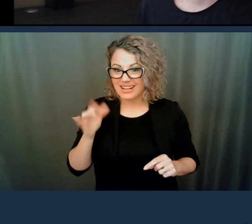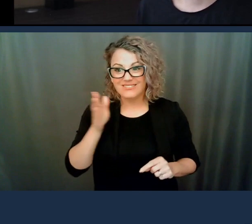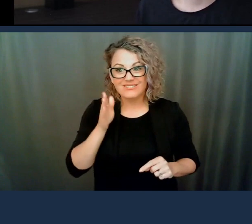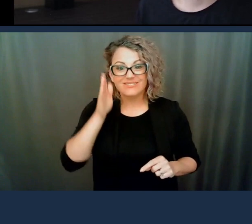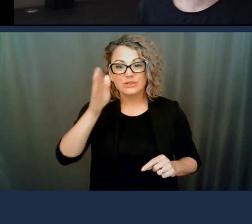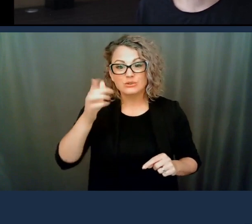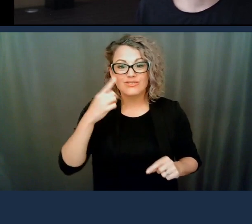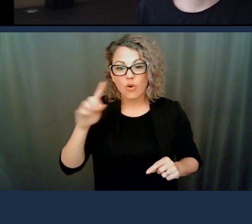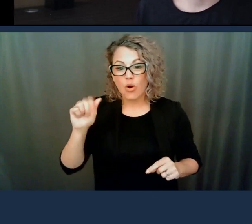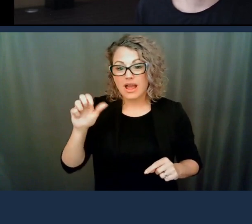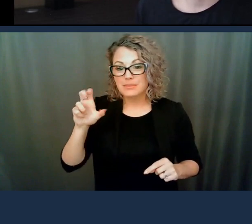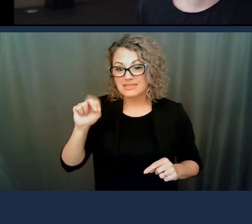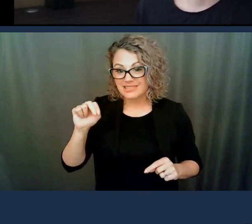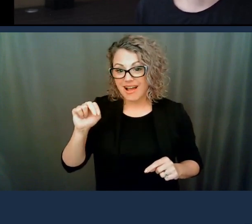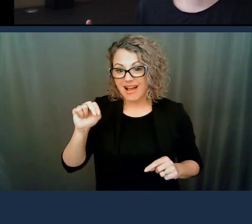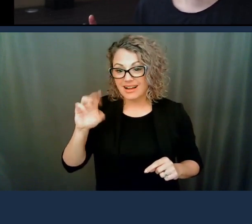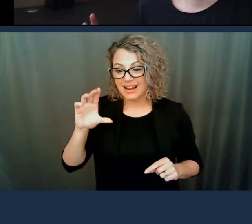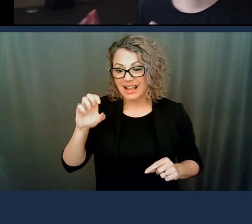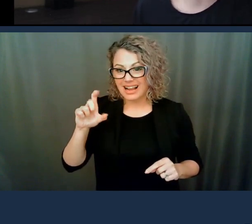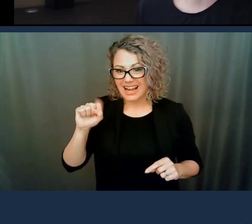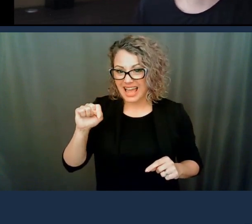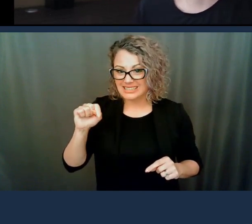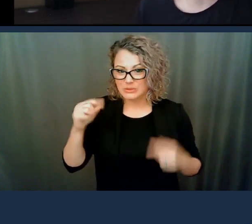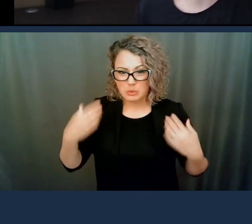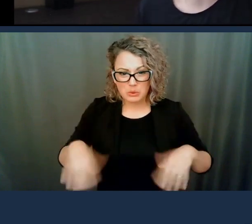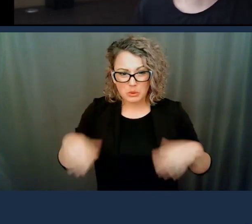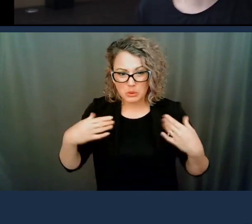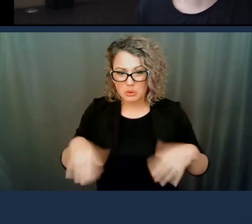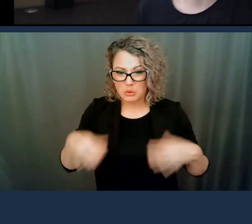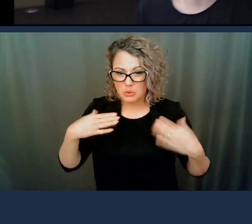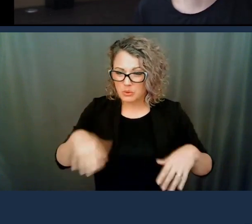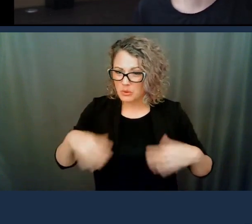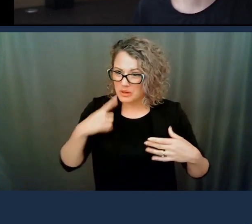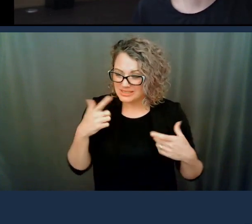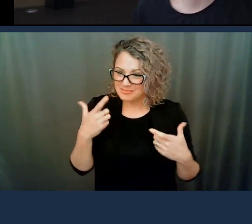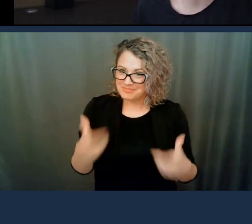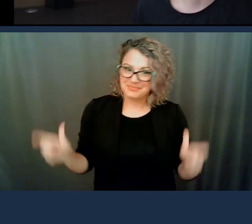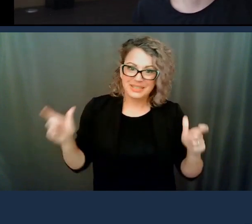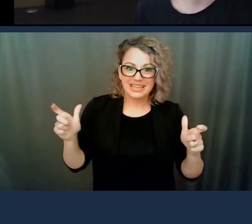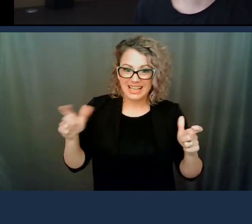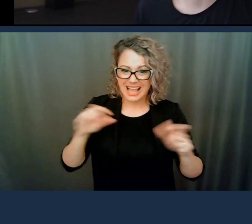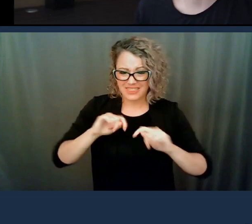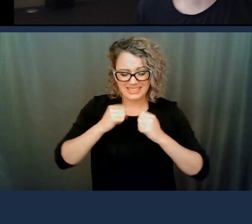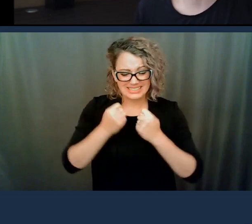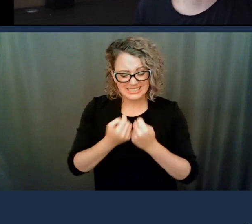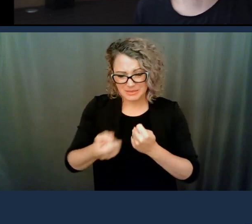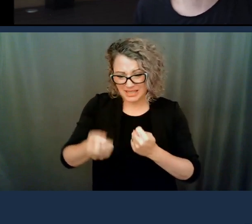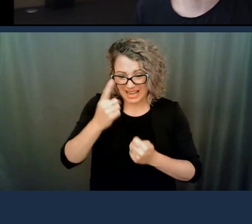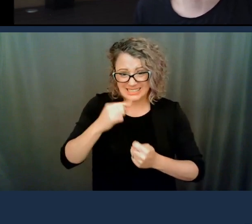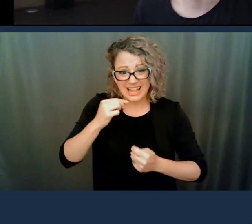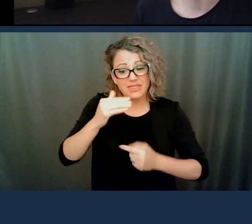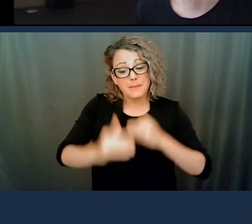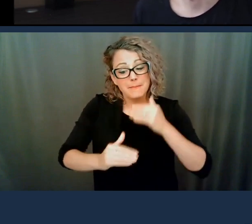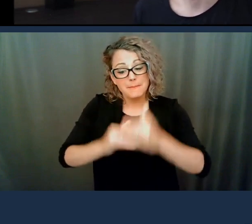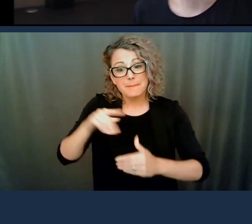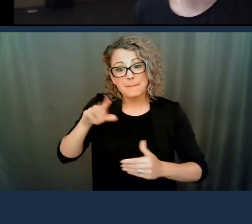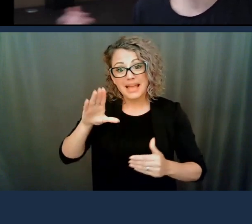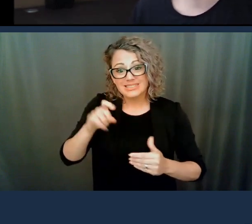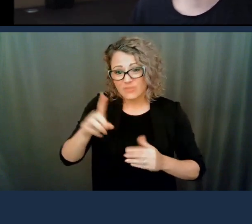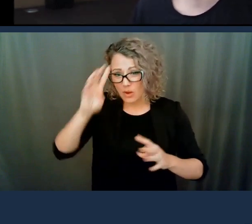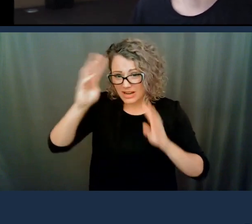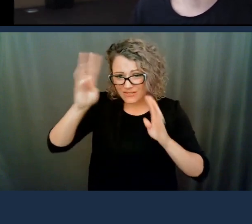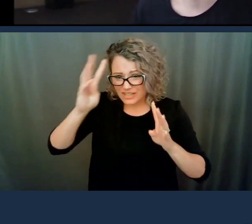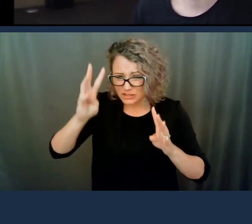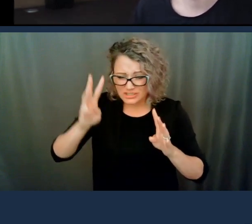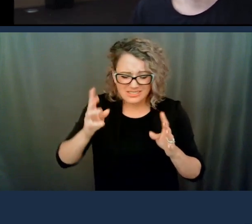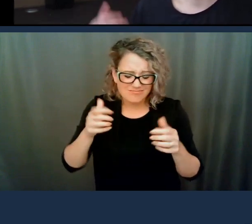Connect is bright, and the team totally gets it. And the pace of innovation is absolutely fantastic to see. So